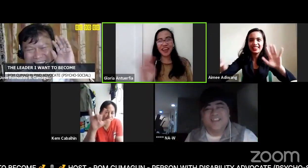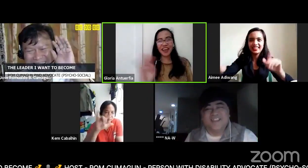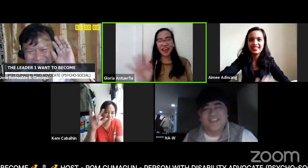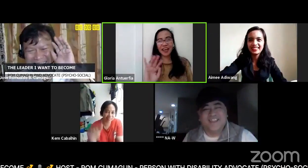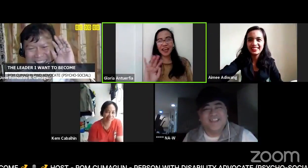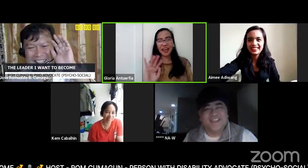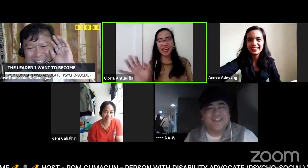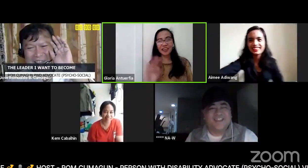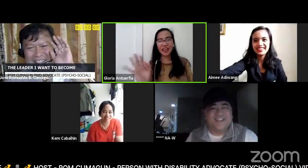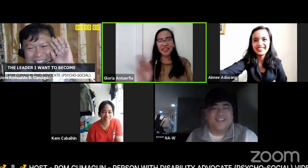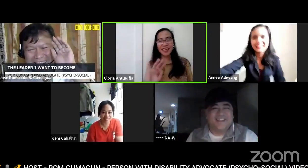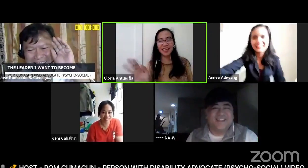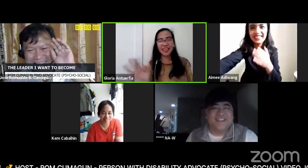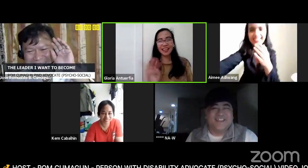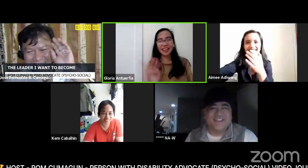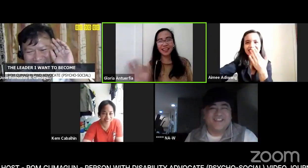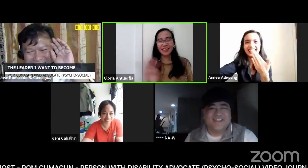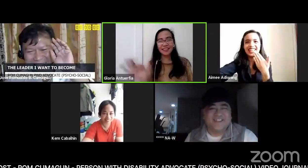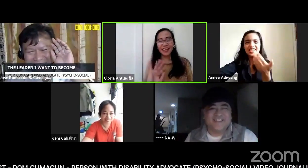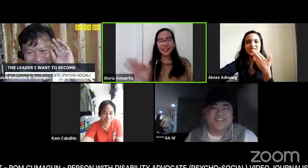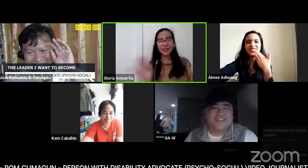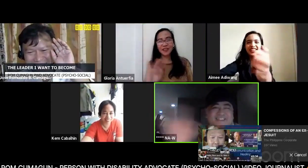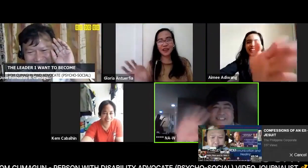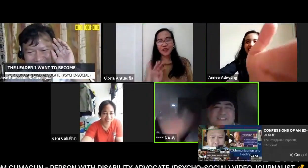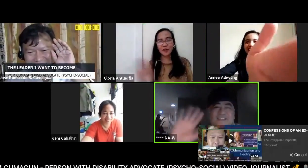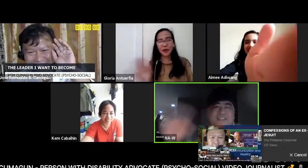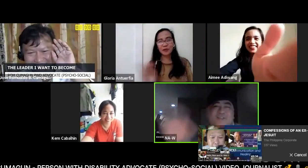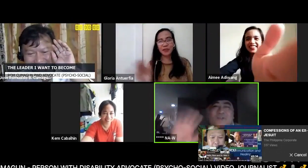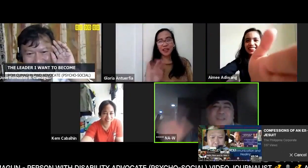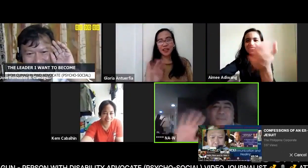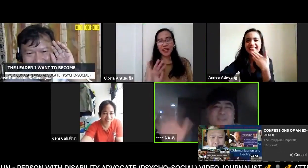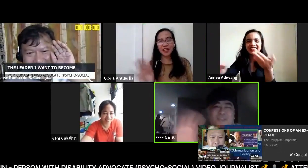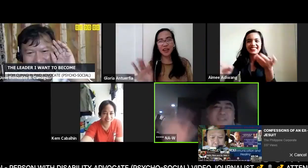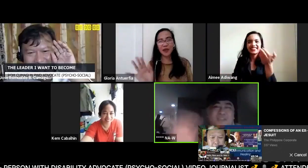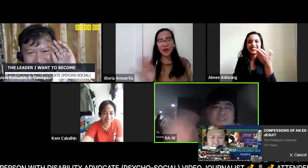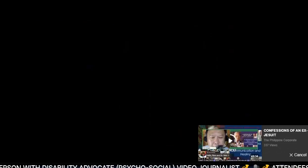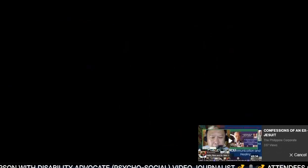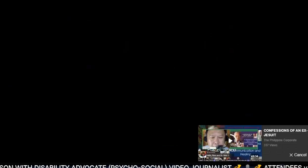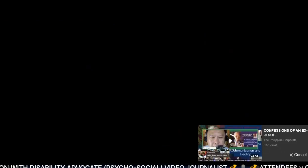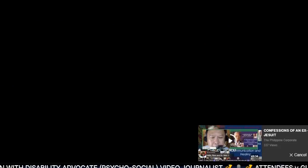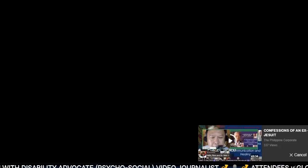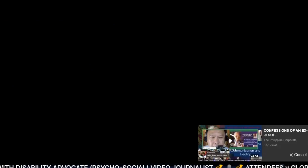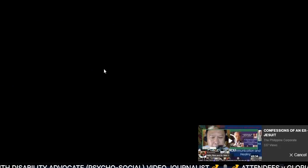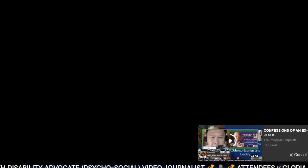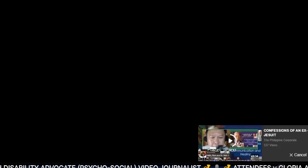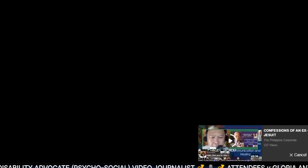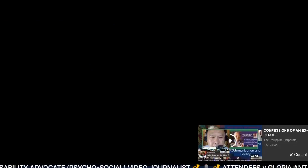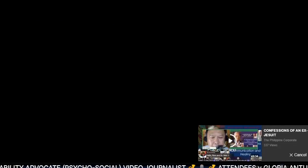Thank you, Ken. Thank you, Amy. Thank you, Ro. Thank you, Thank you, Mario. Amy.